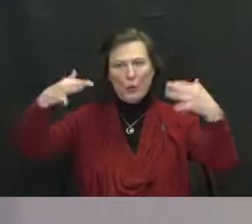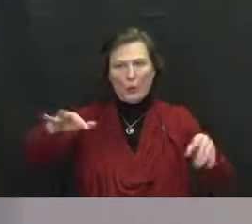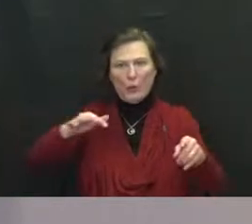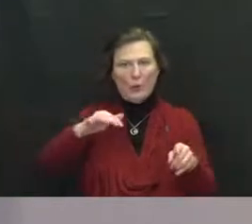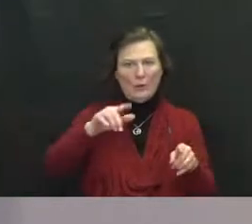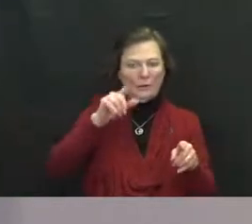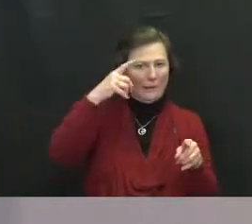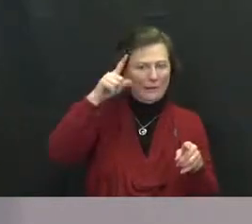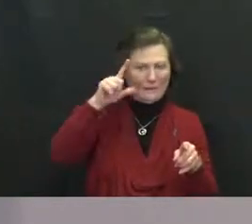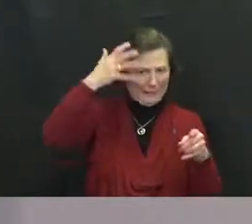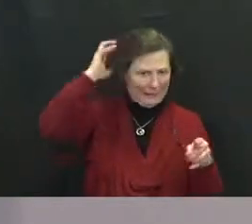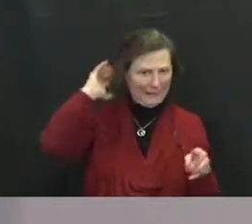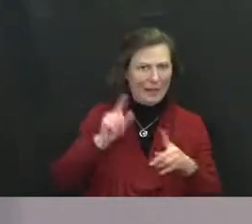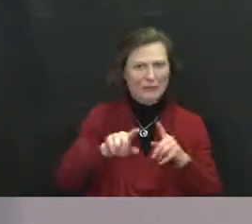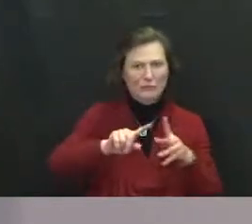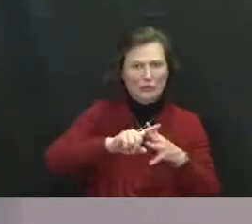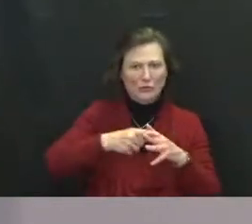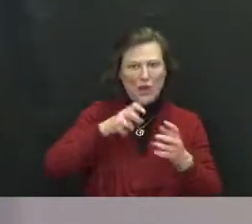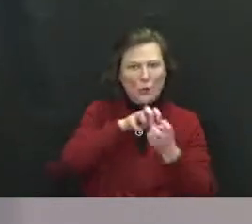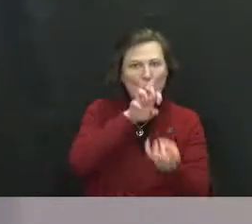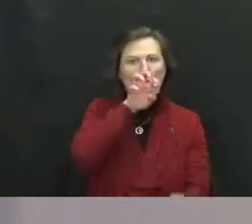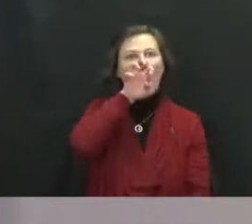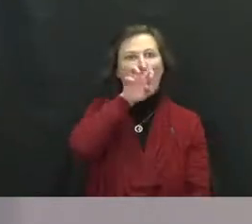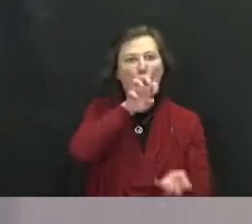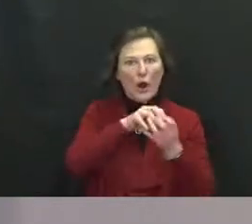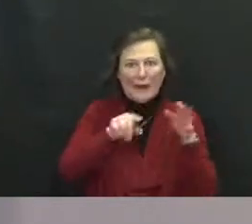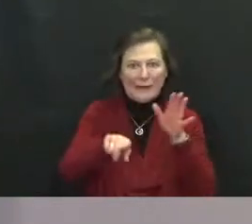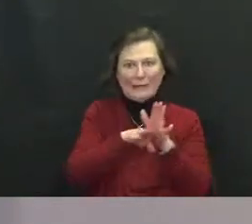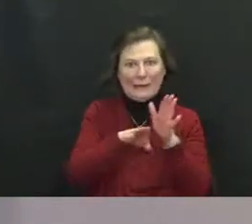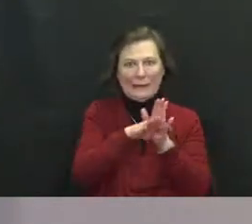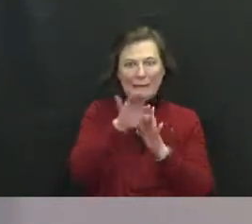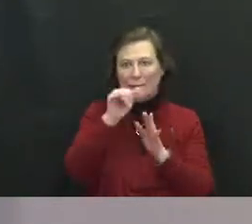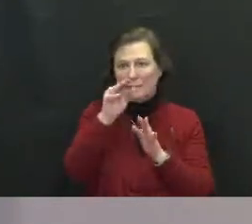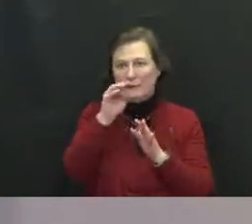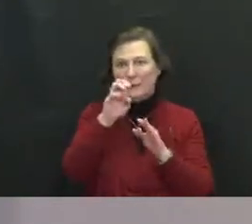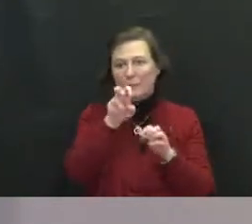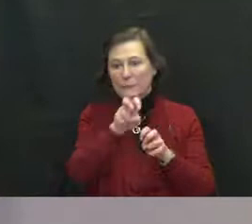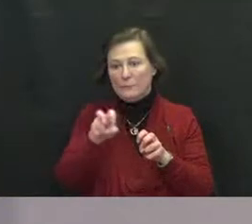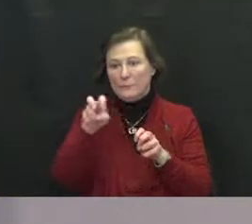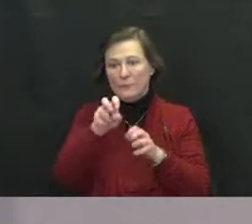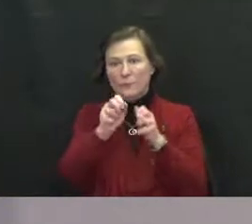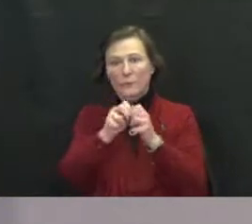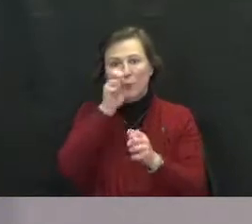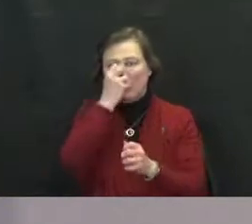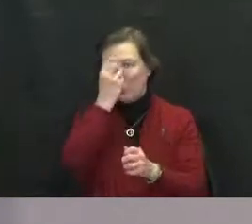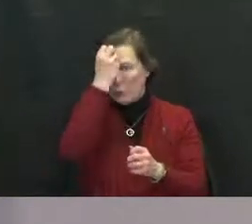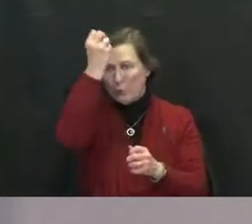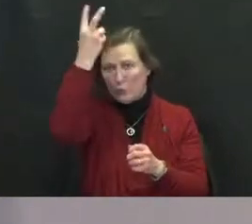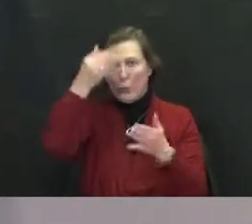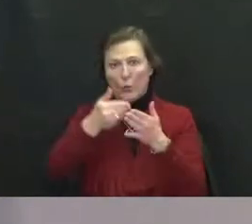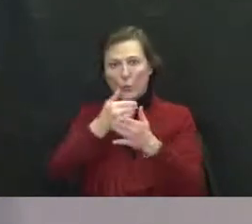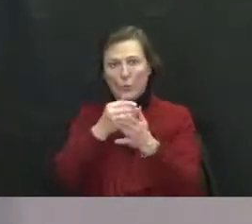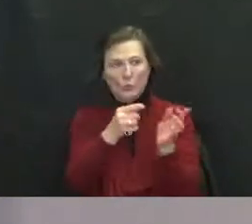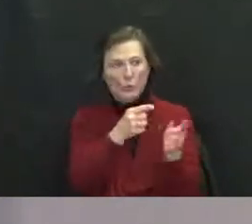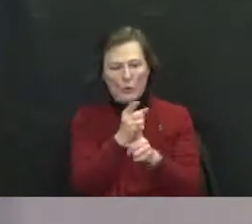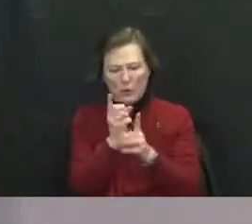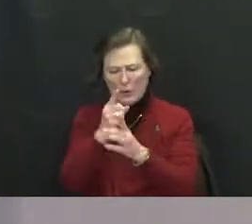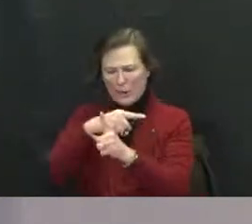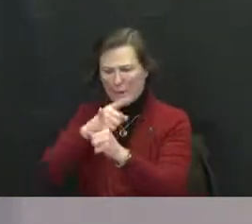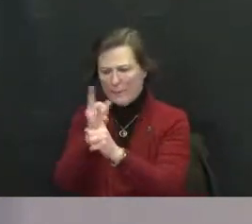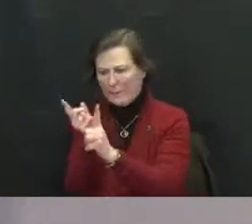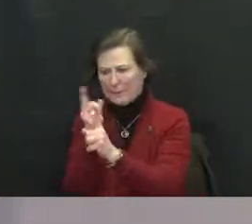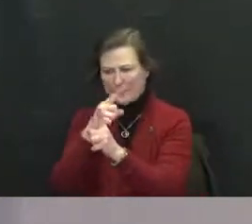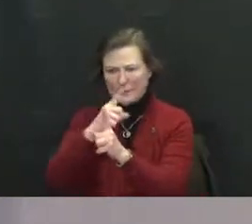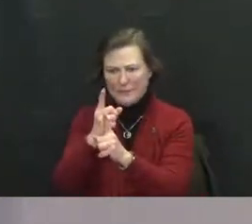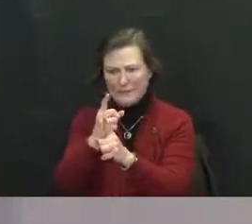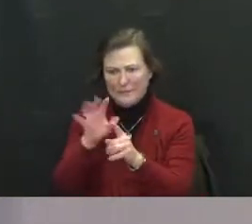kick. James went on a journey with the goat's new compass, and he reached the end of his